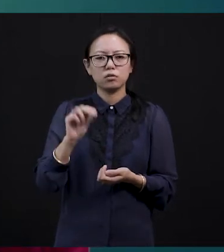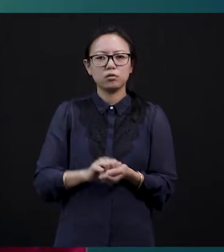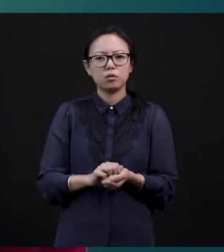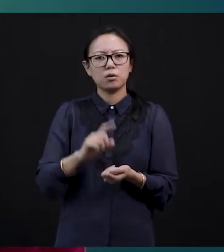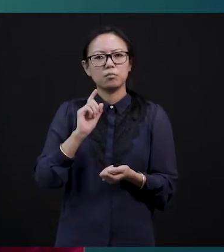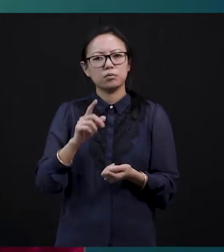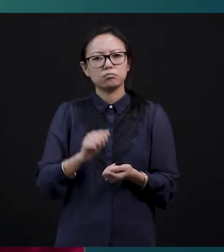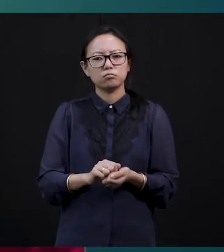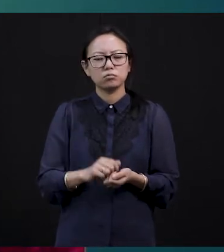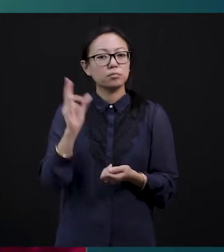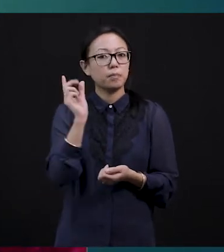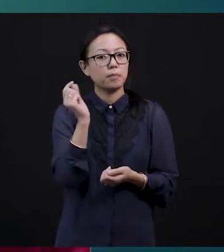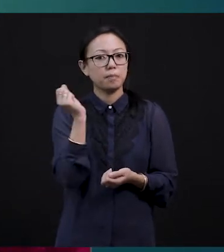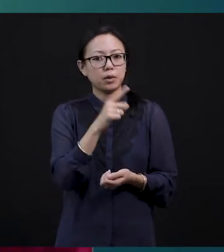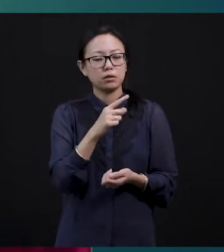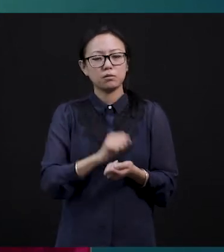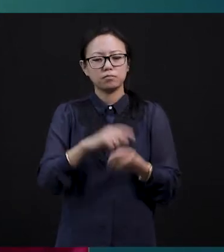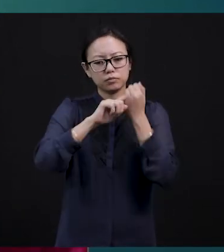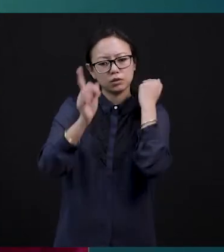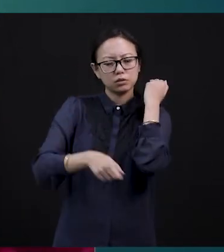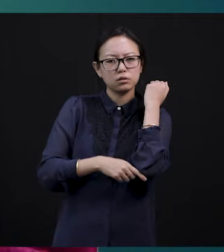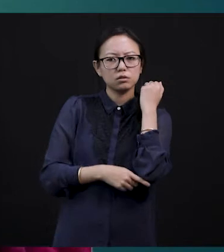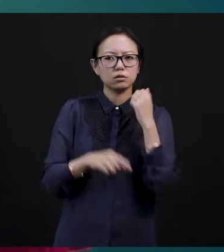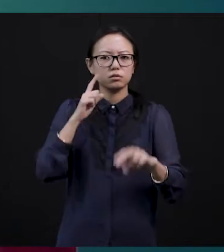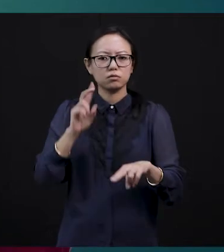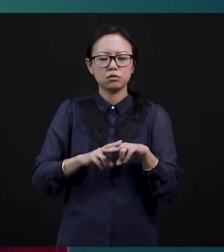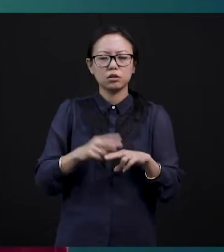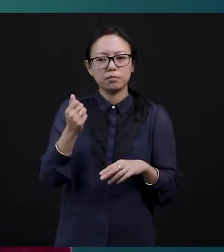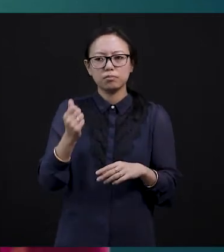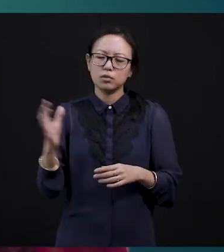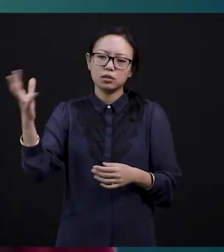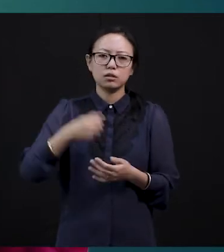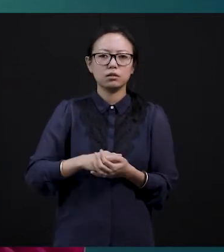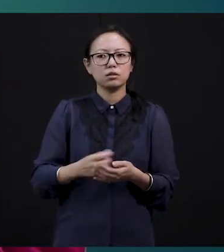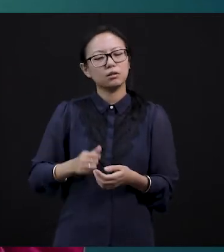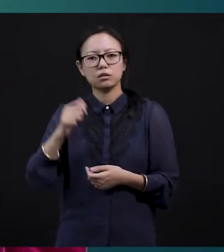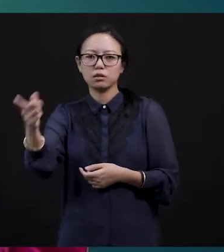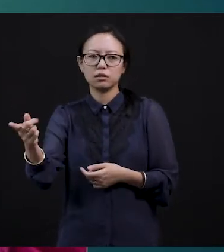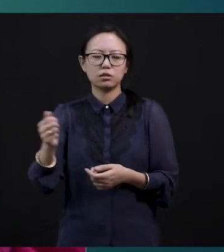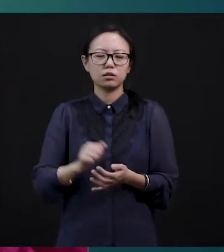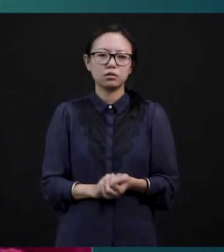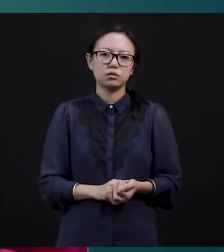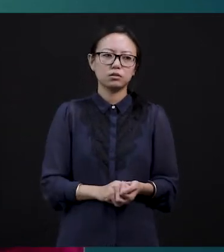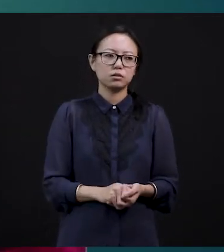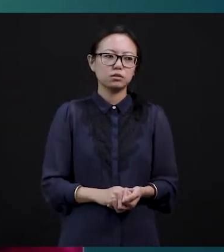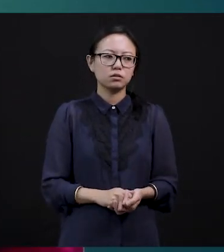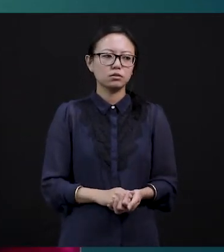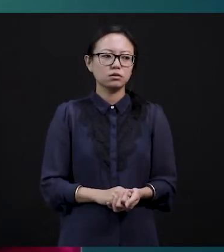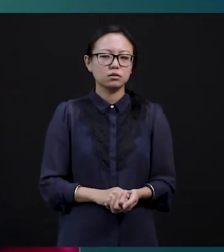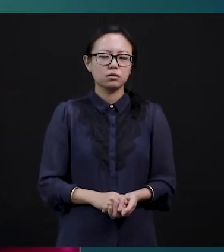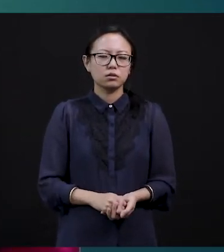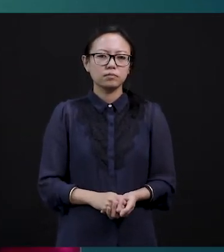it back. So that is also one very good aspect of Indian markets. If you have that facility, you will go to the